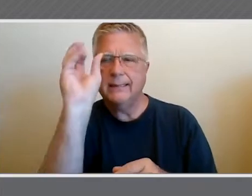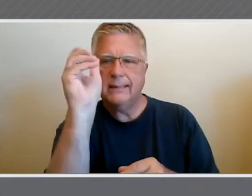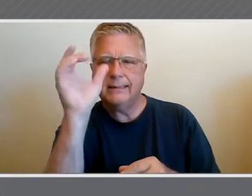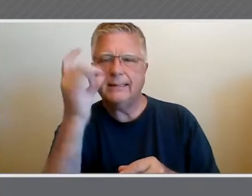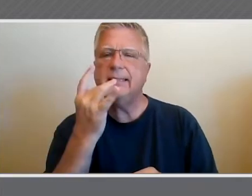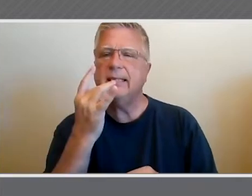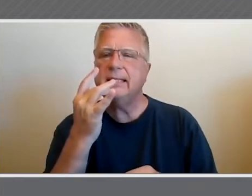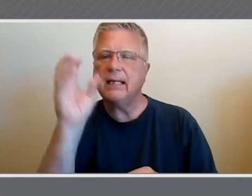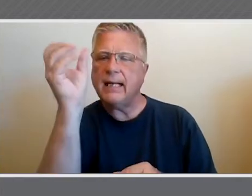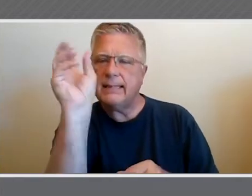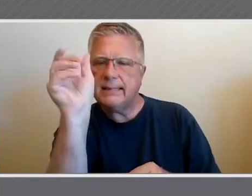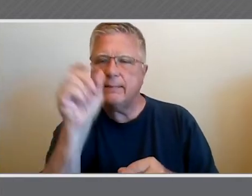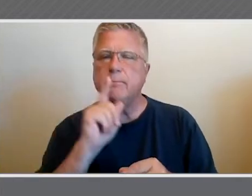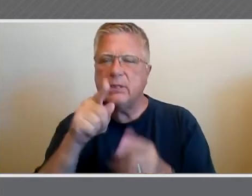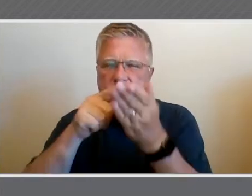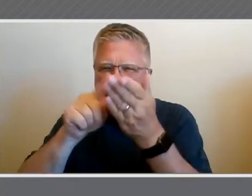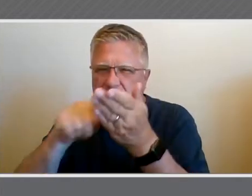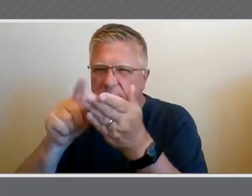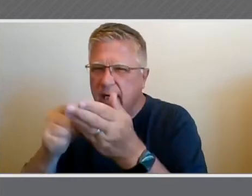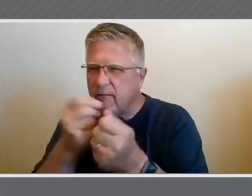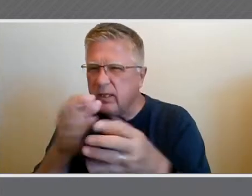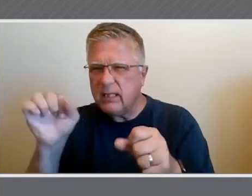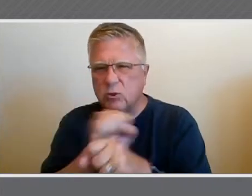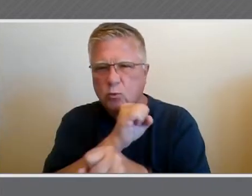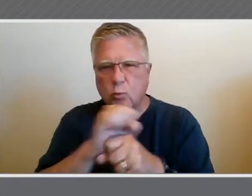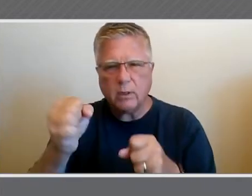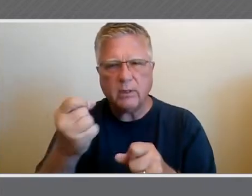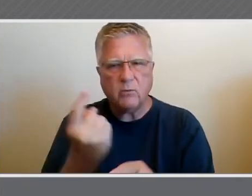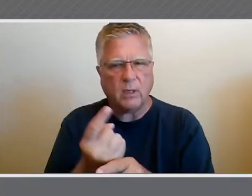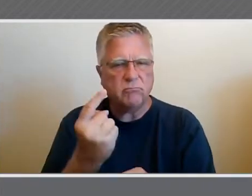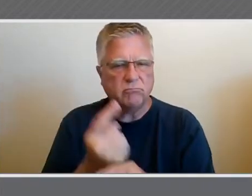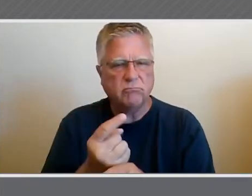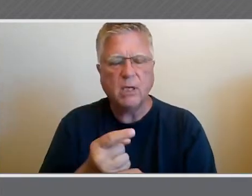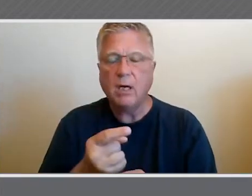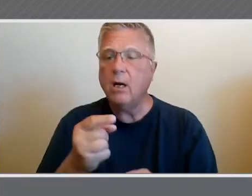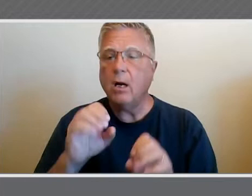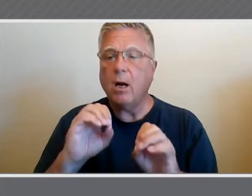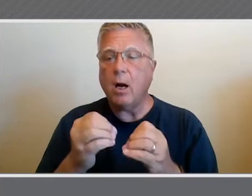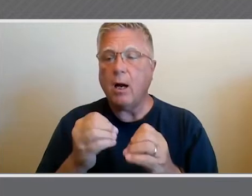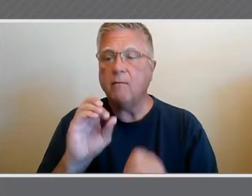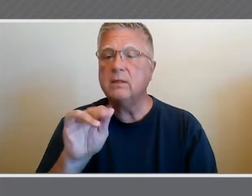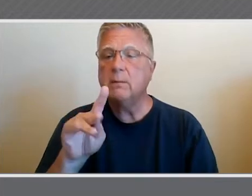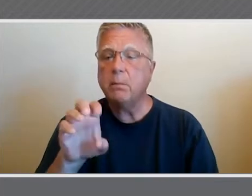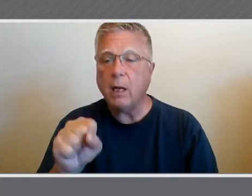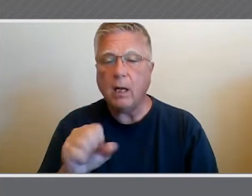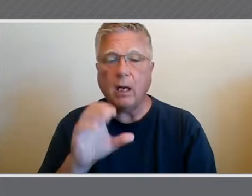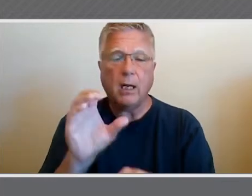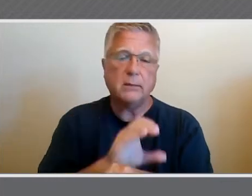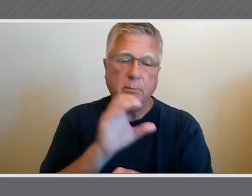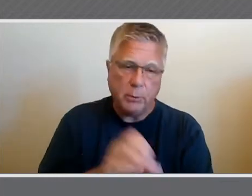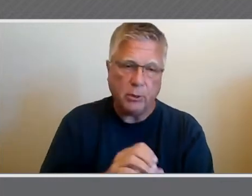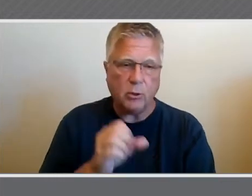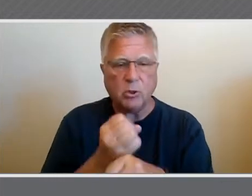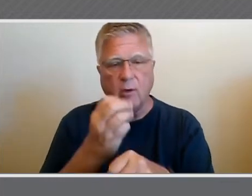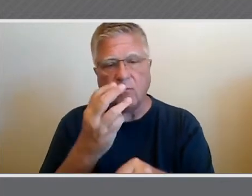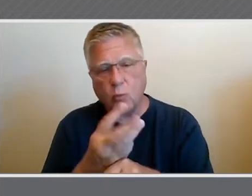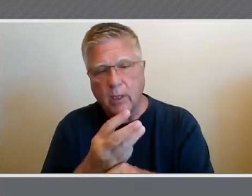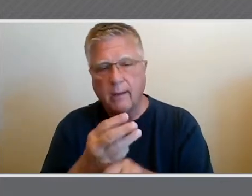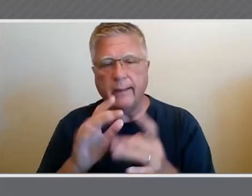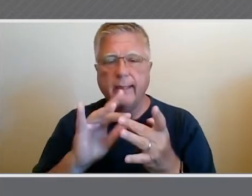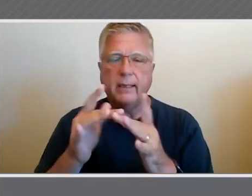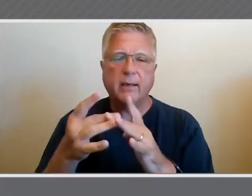that everything is working and functioning. Office supplies, computers and software, internet for